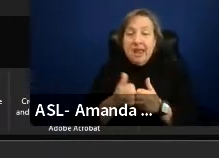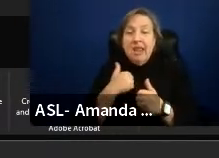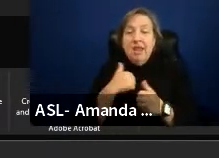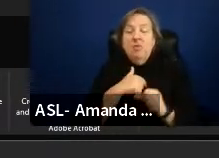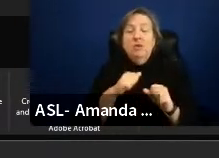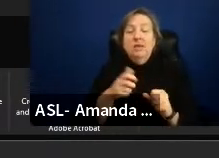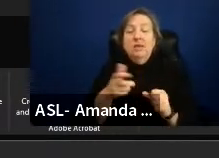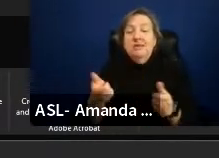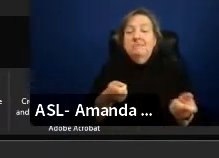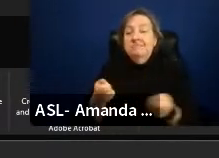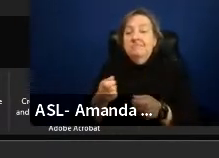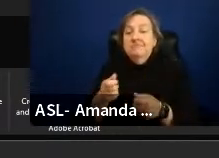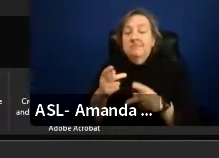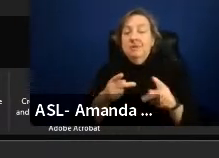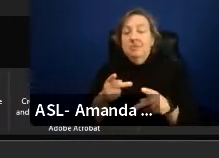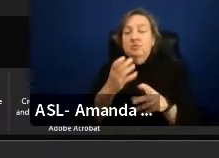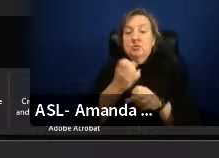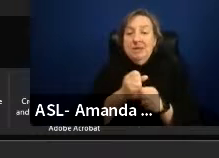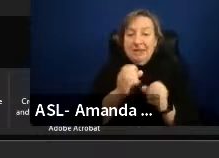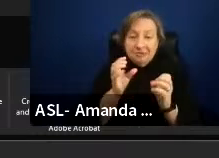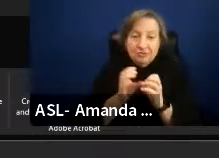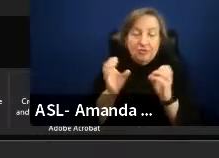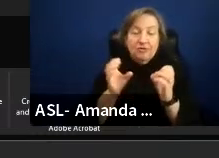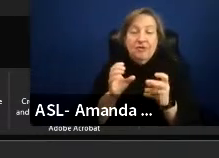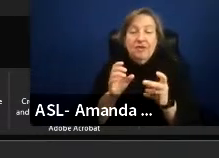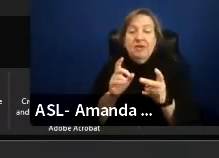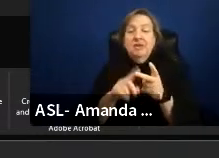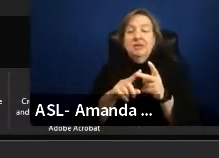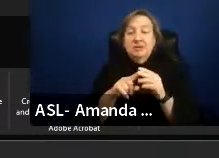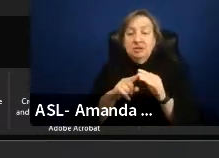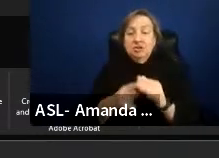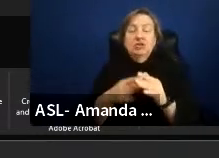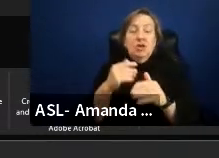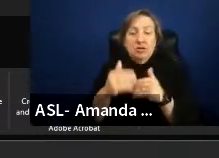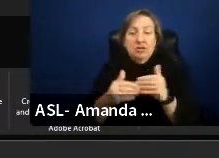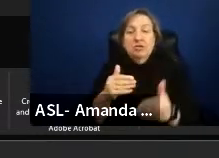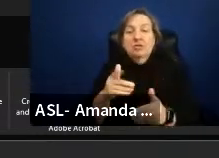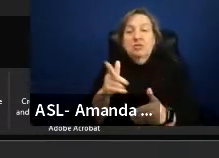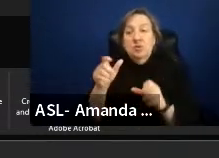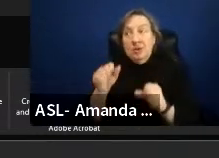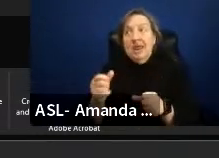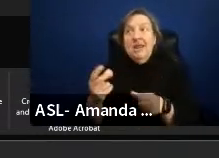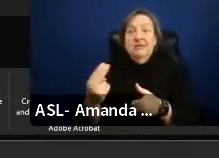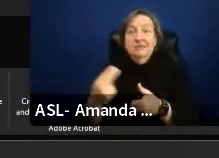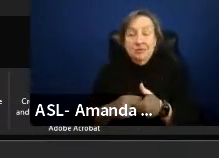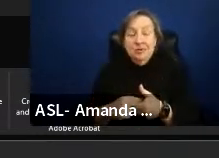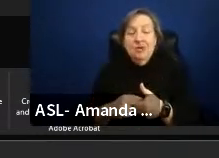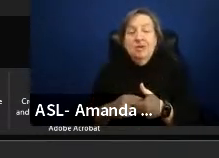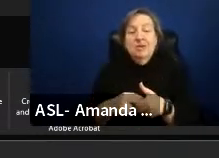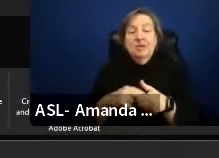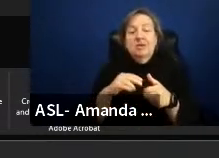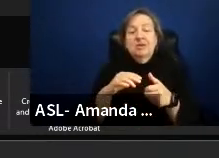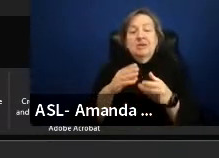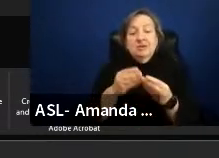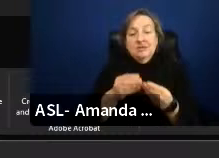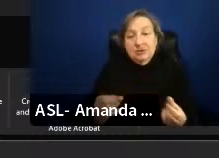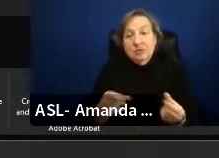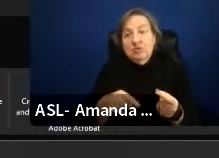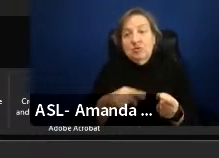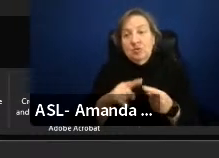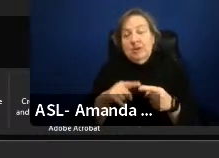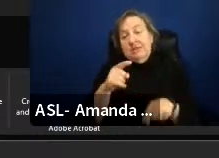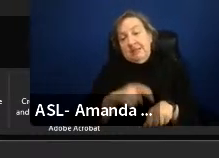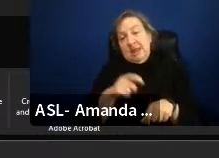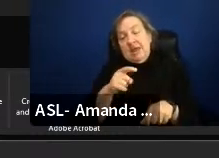get folks to get their certifications in, so that you can be a part of the solution when it comes